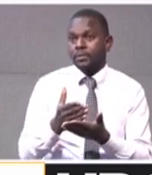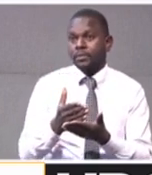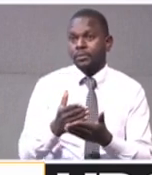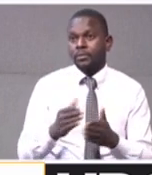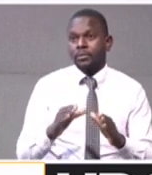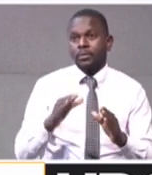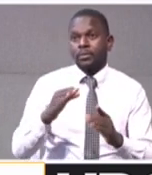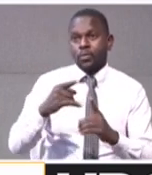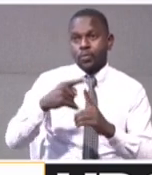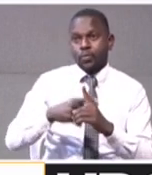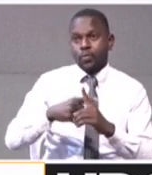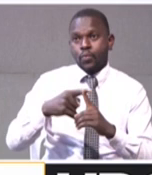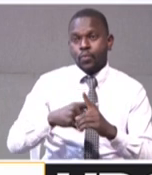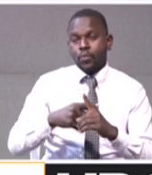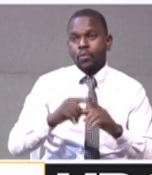lowering the temperature